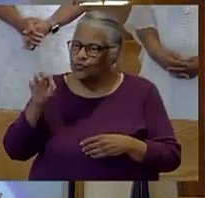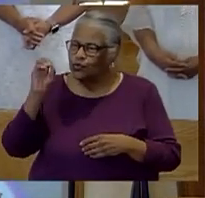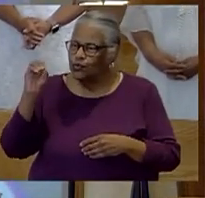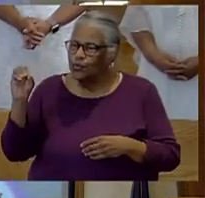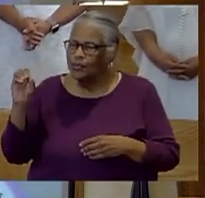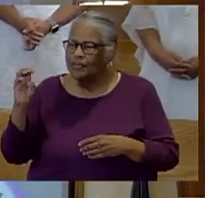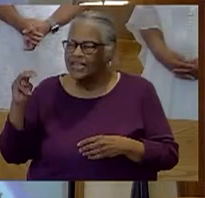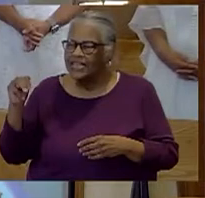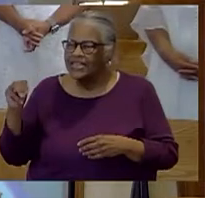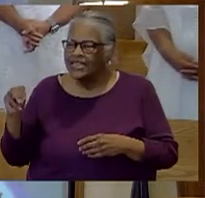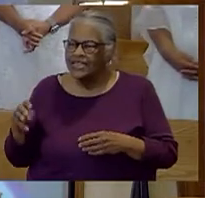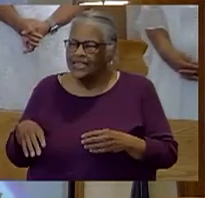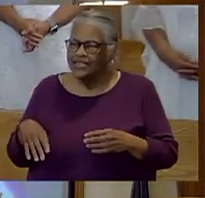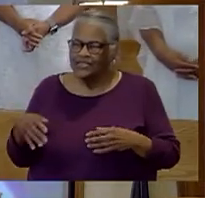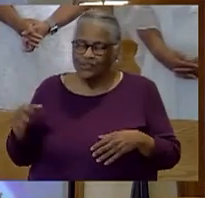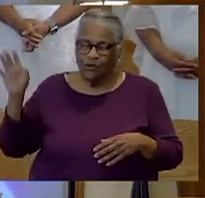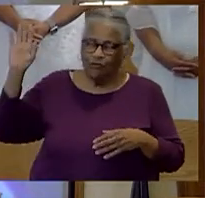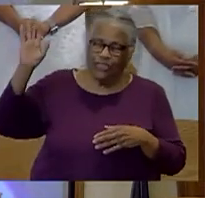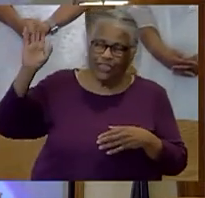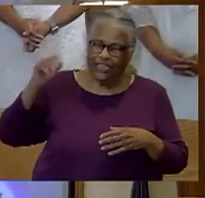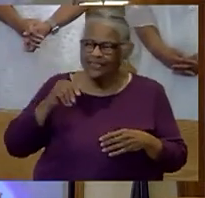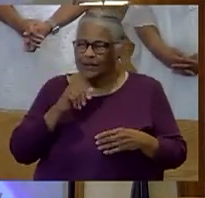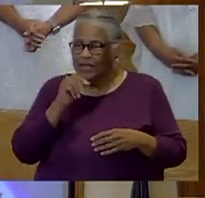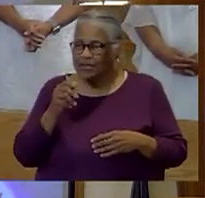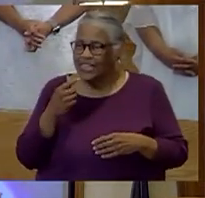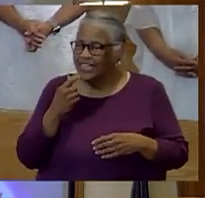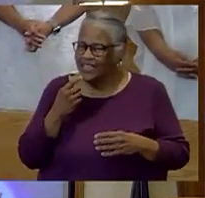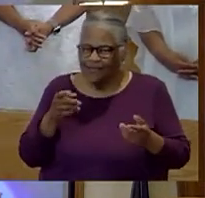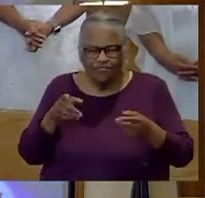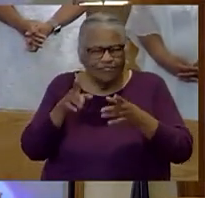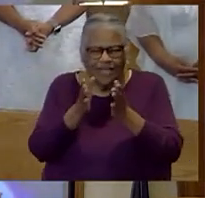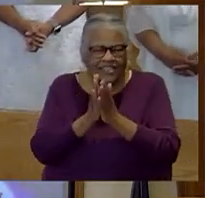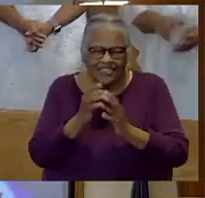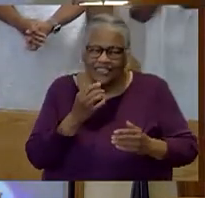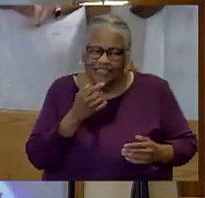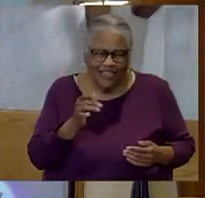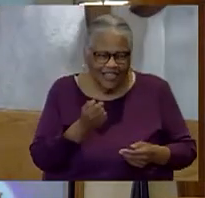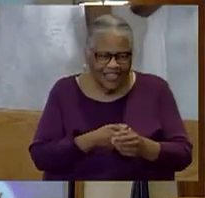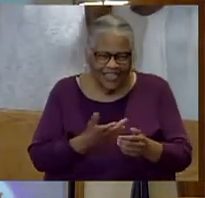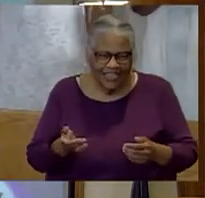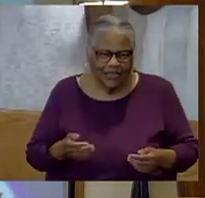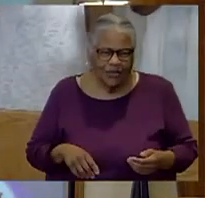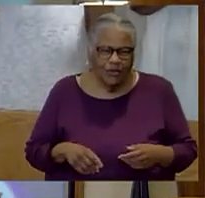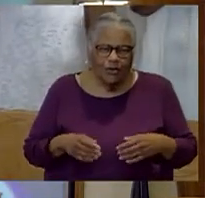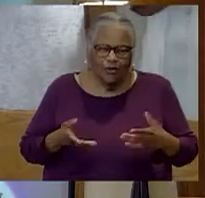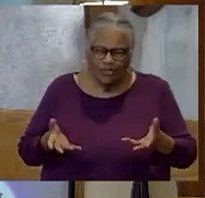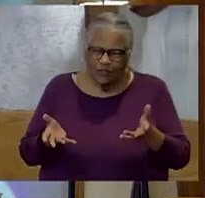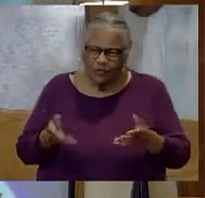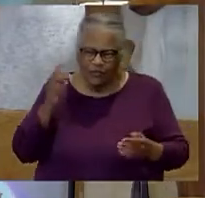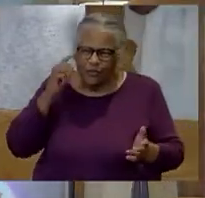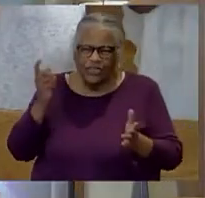your hand. We won't ask you to say anything. We just want to acknowledge your presence.